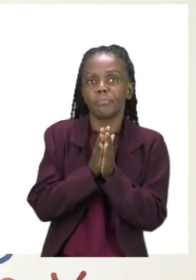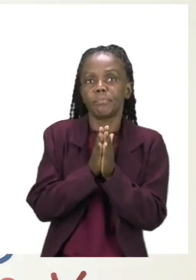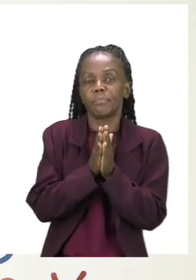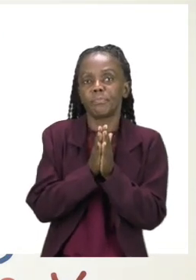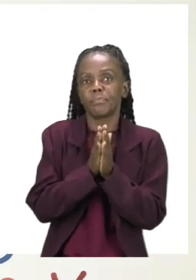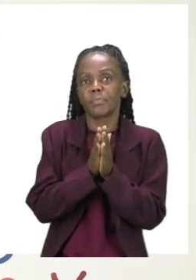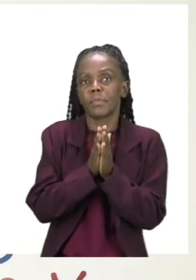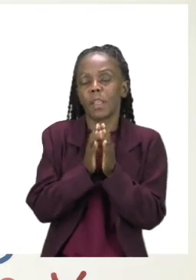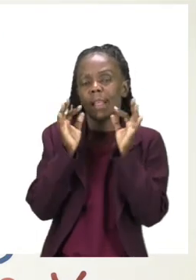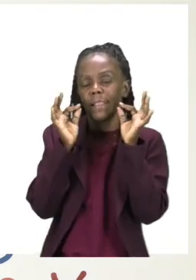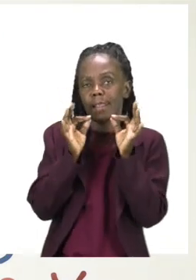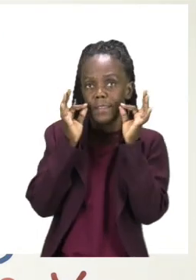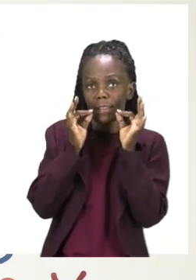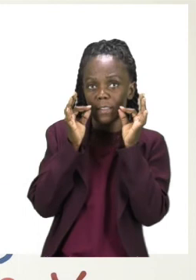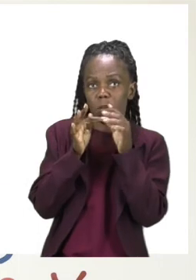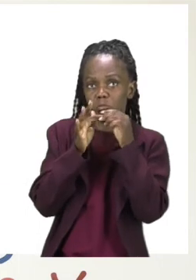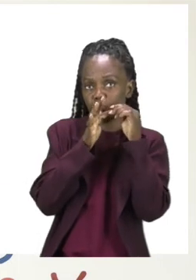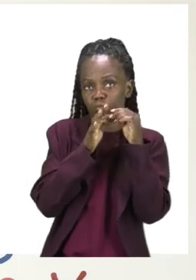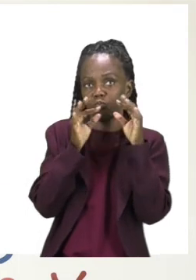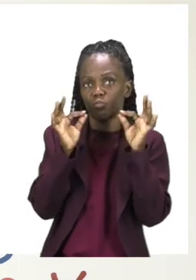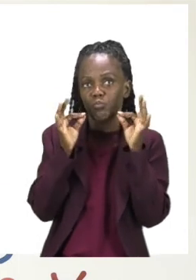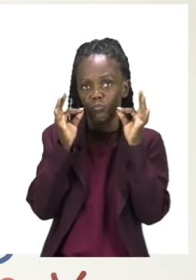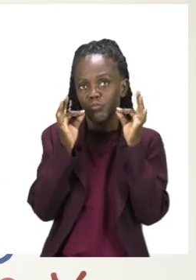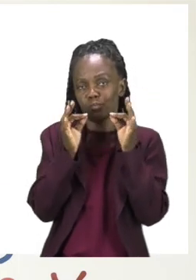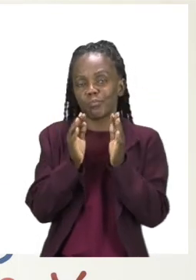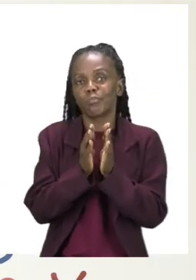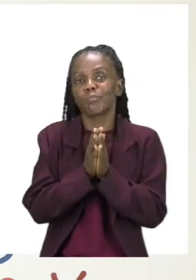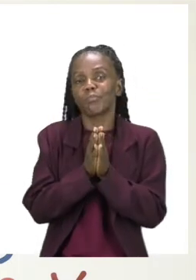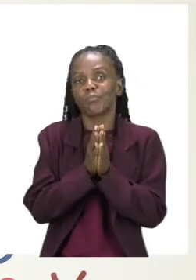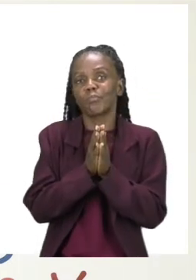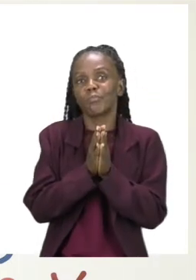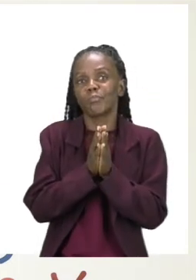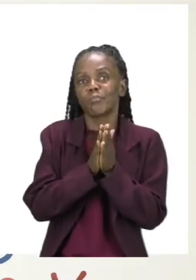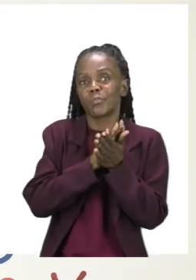sing our special sanitizing song. Are you ready?